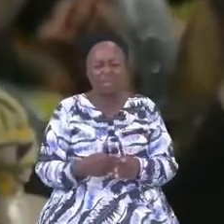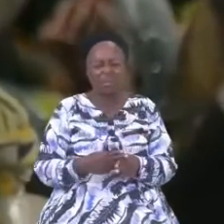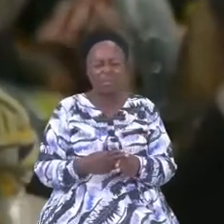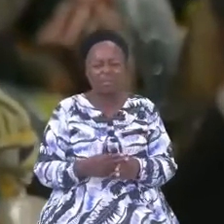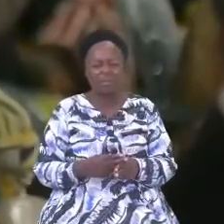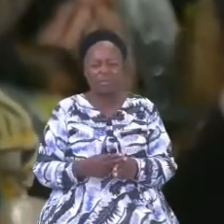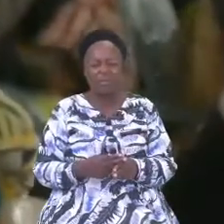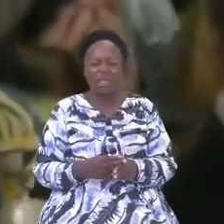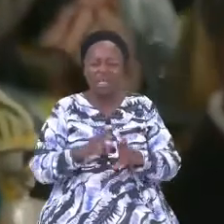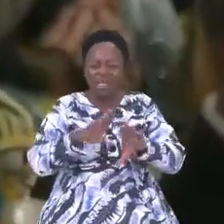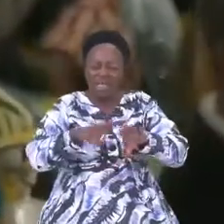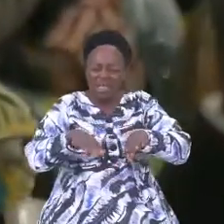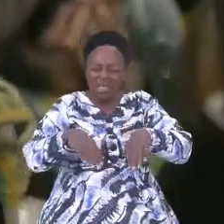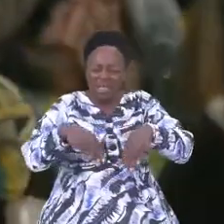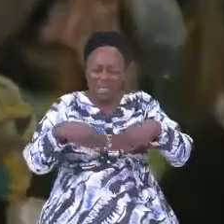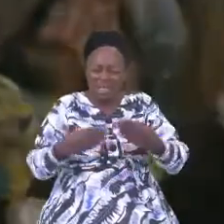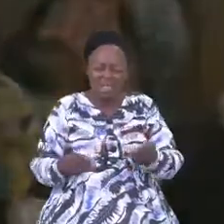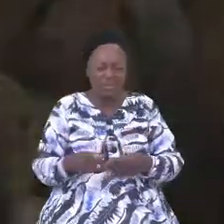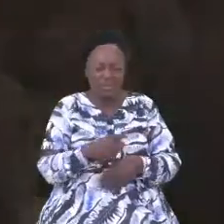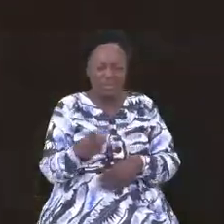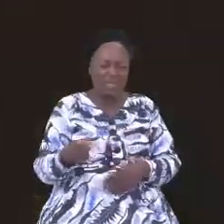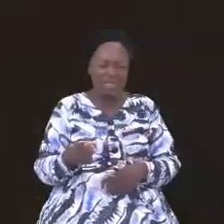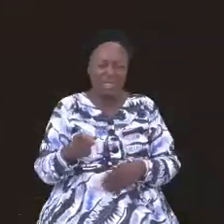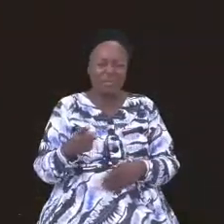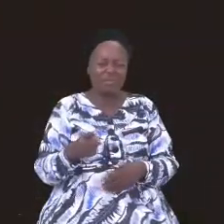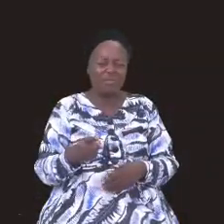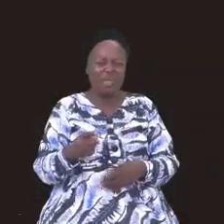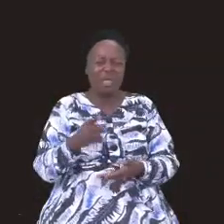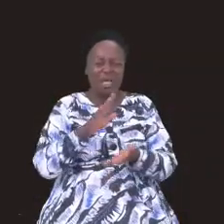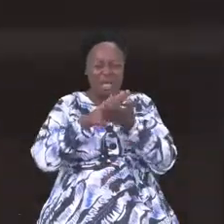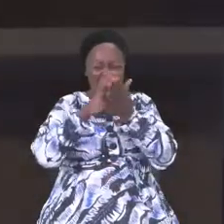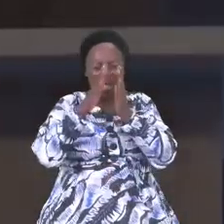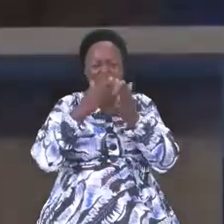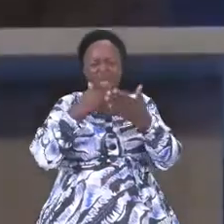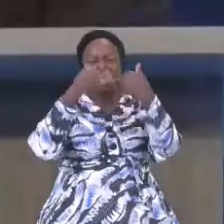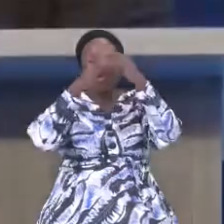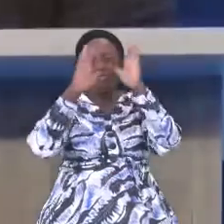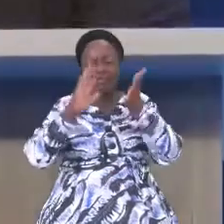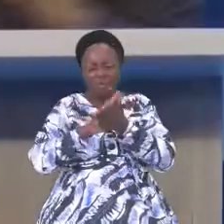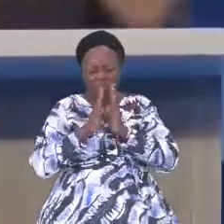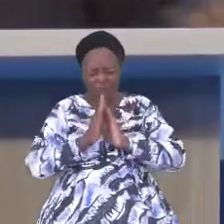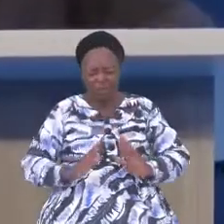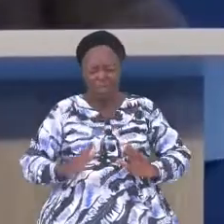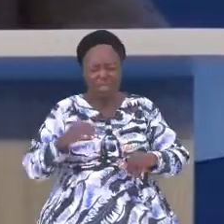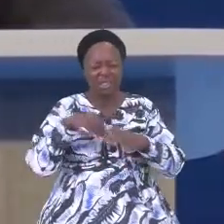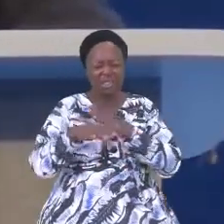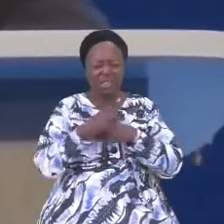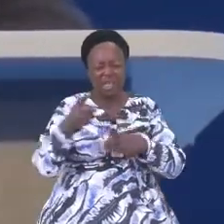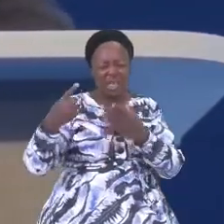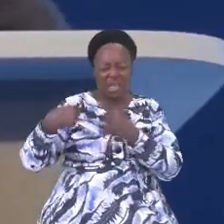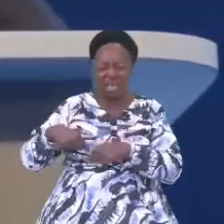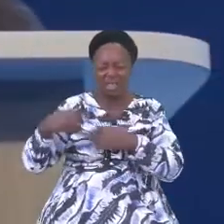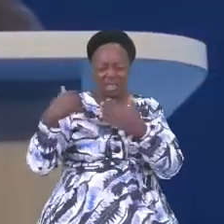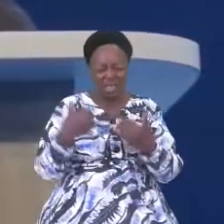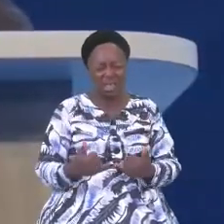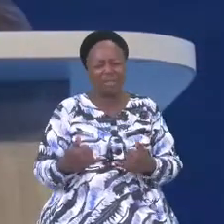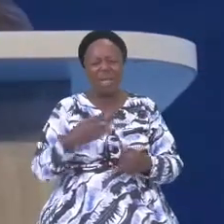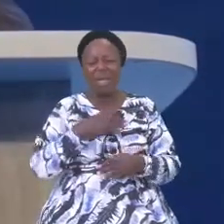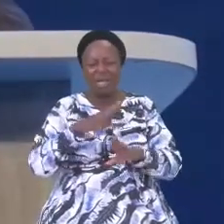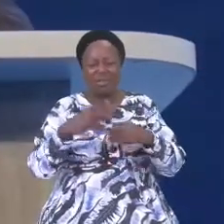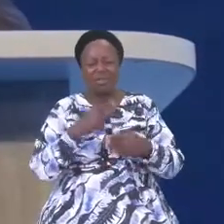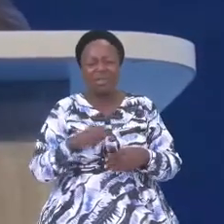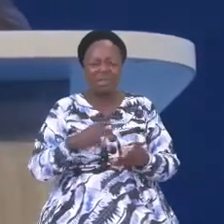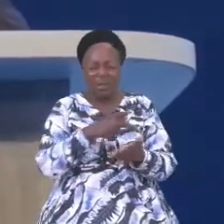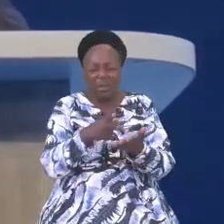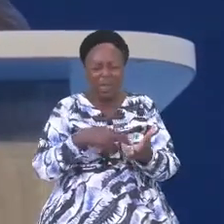Grant them pardon and peace in their hearts right now. And Lord, give them the power to have